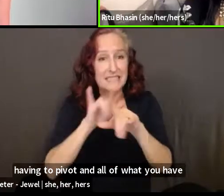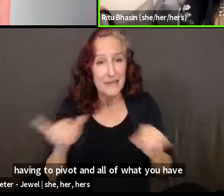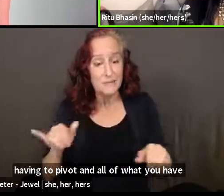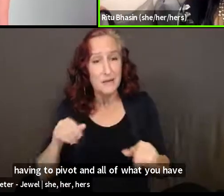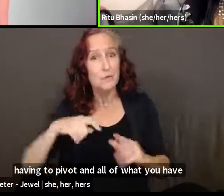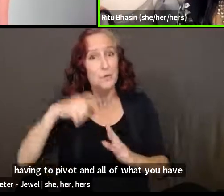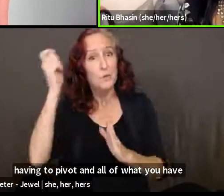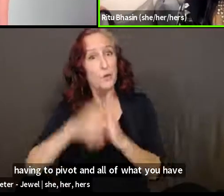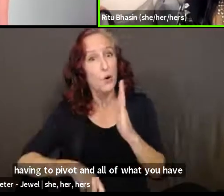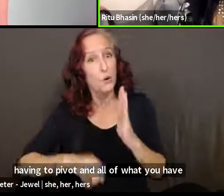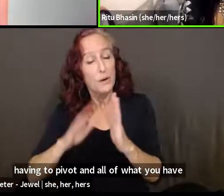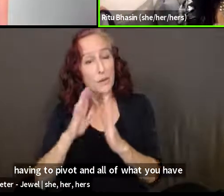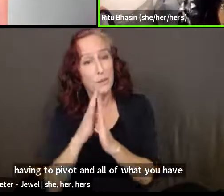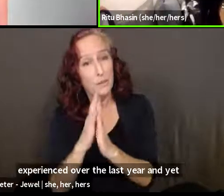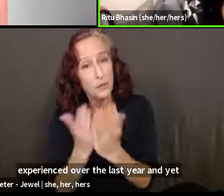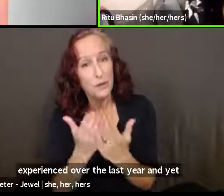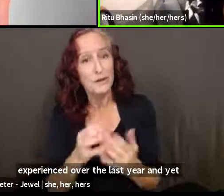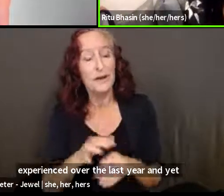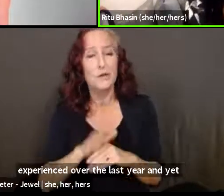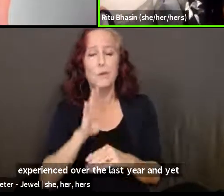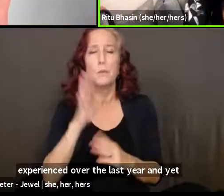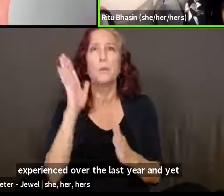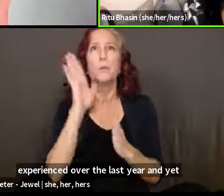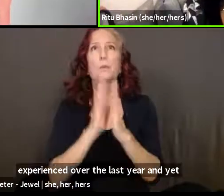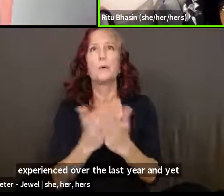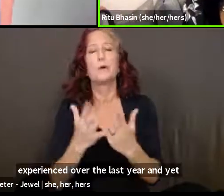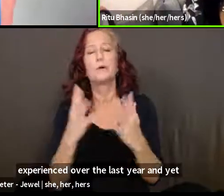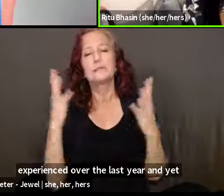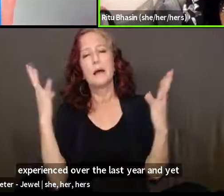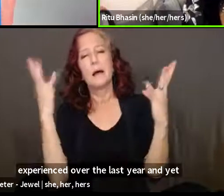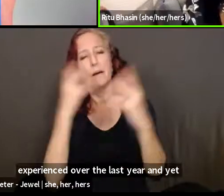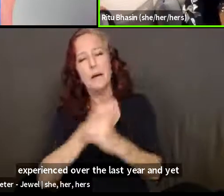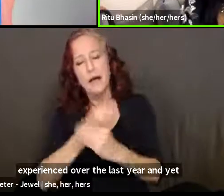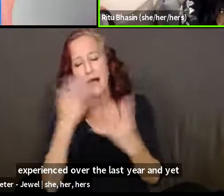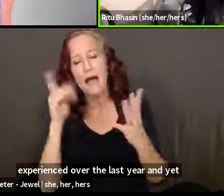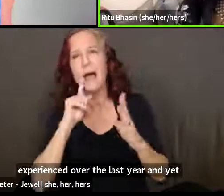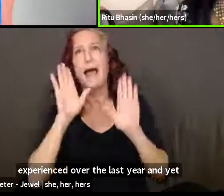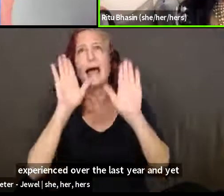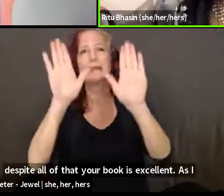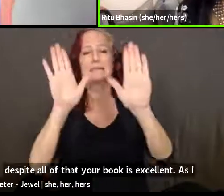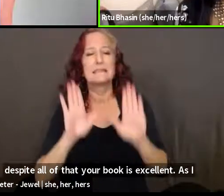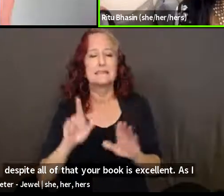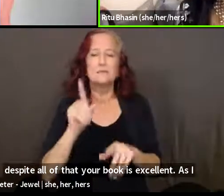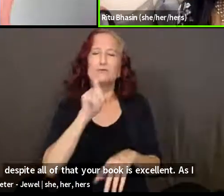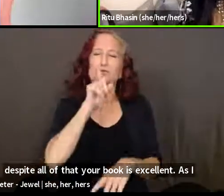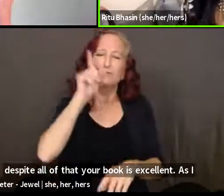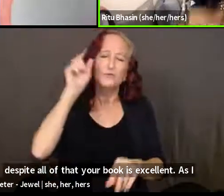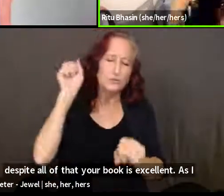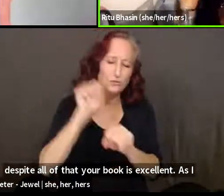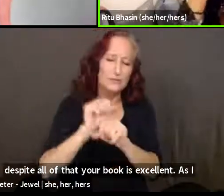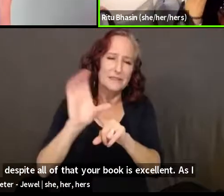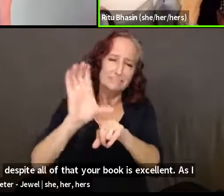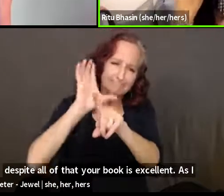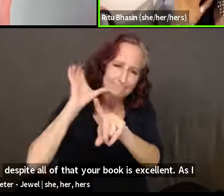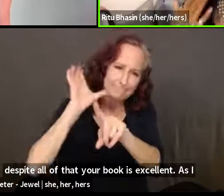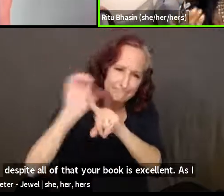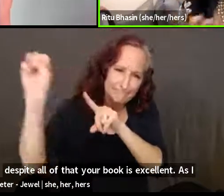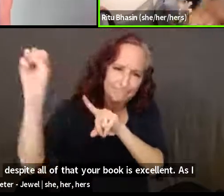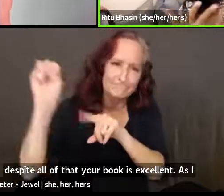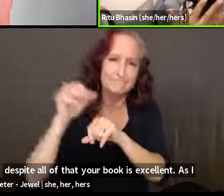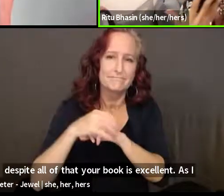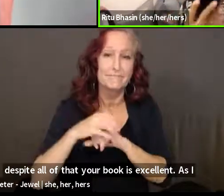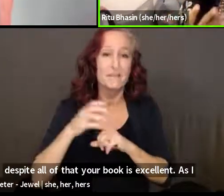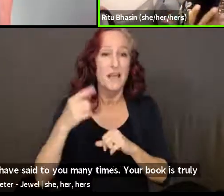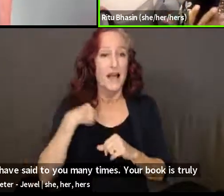excellent. Like as I have said to you many times, yes, round of applause again for Melinda. Your book is truly excellent. I read a lot